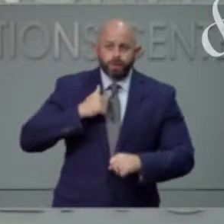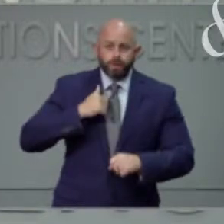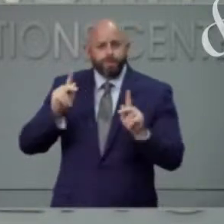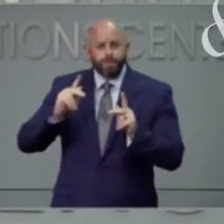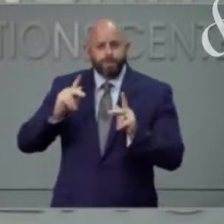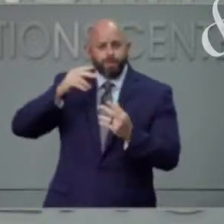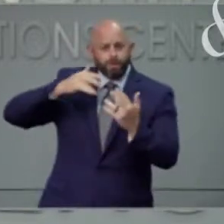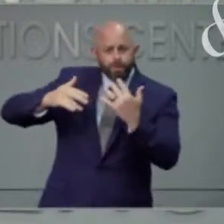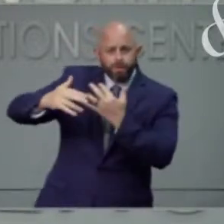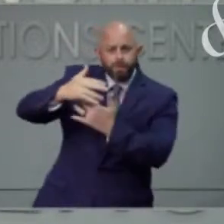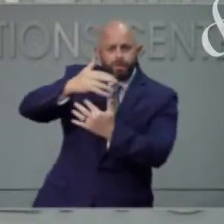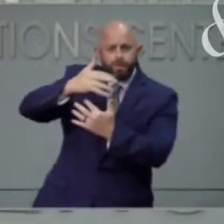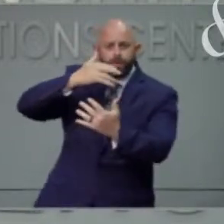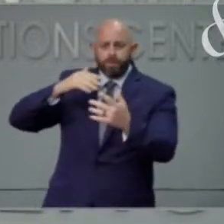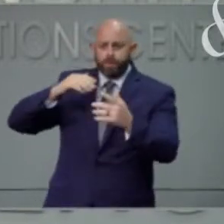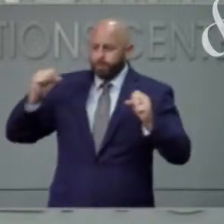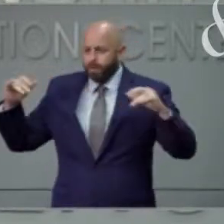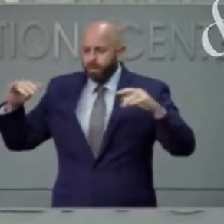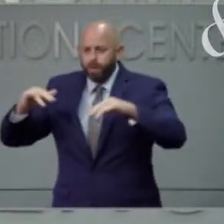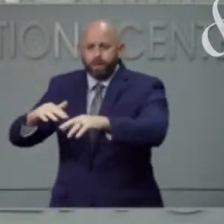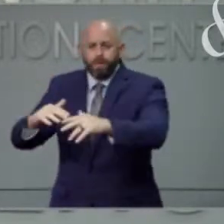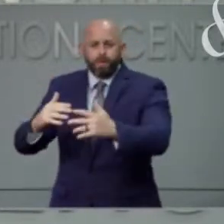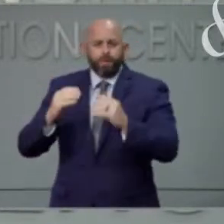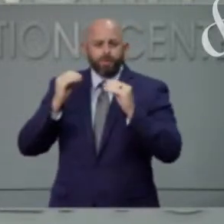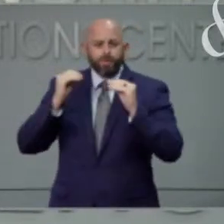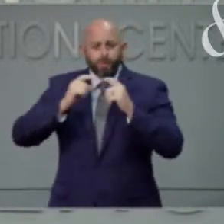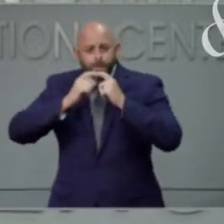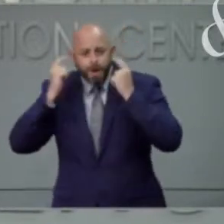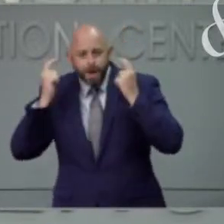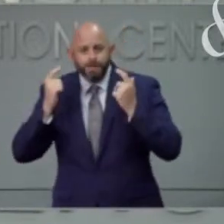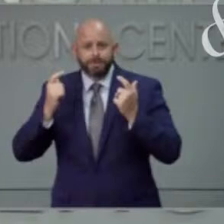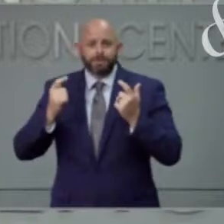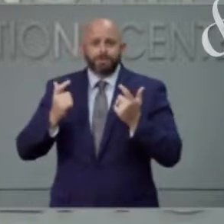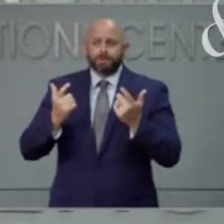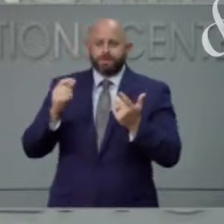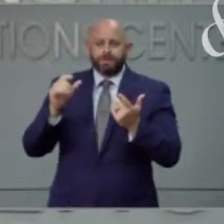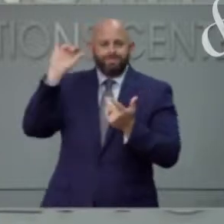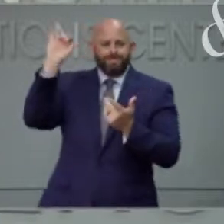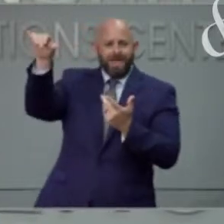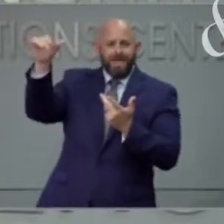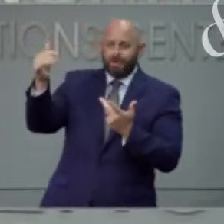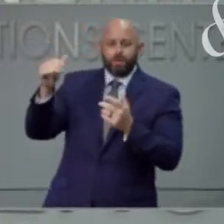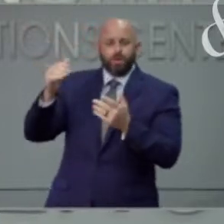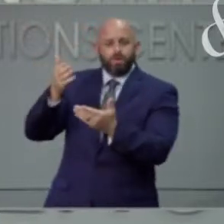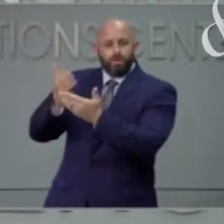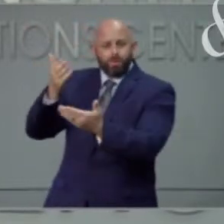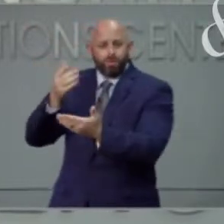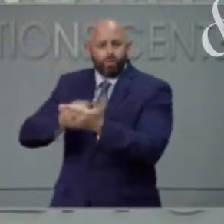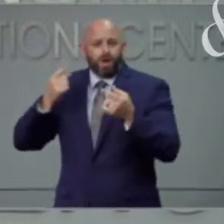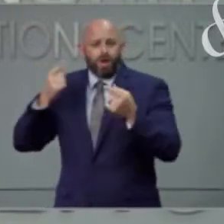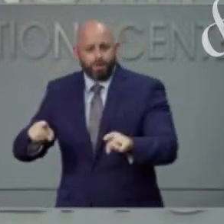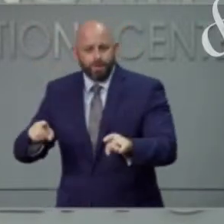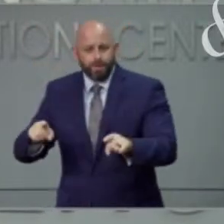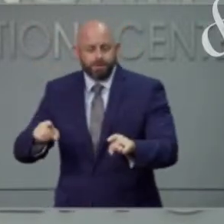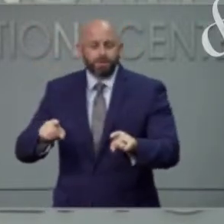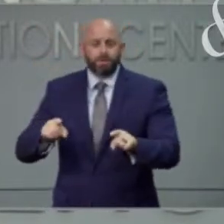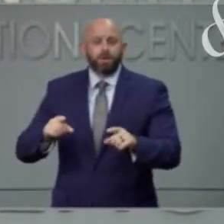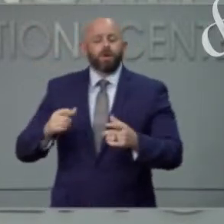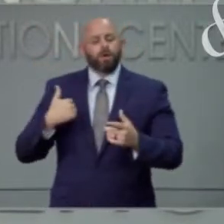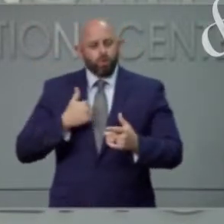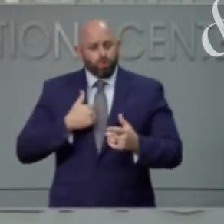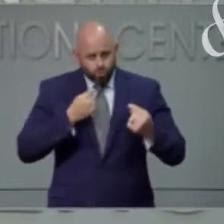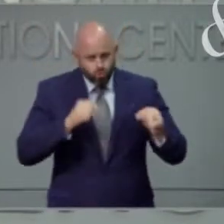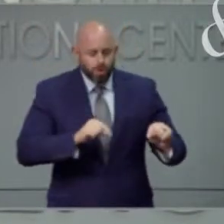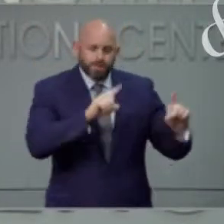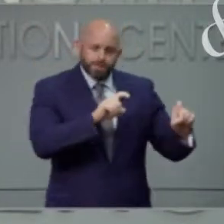what happens when those things occur, even with testing going on. It's really not safe